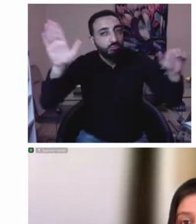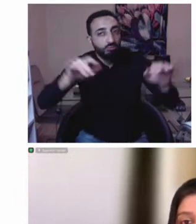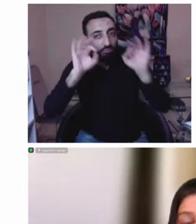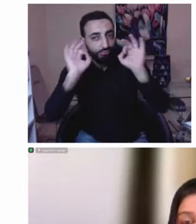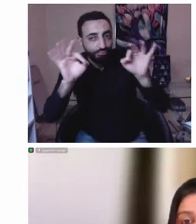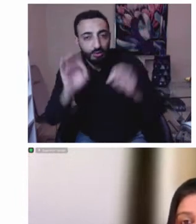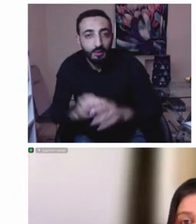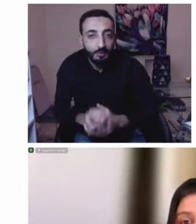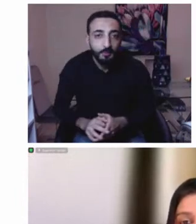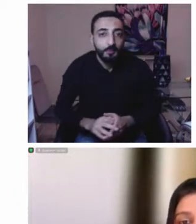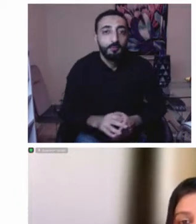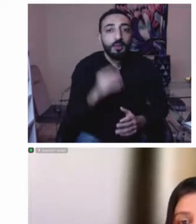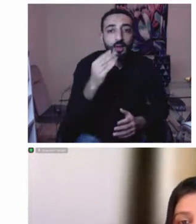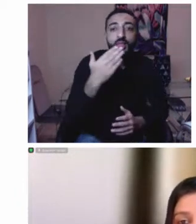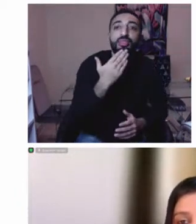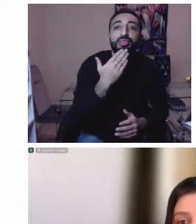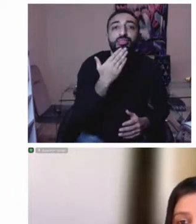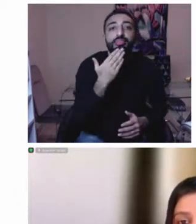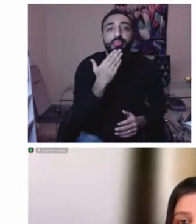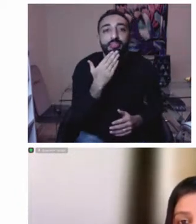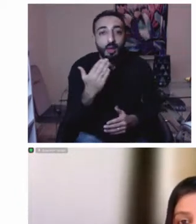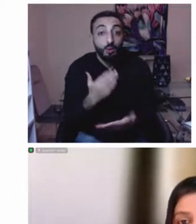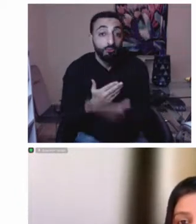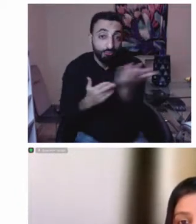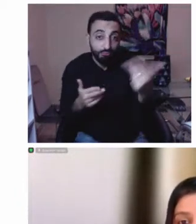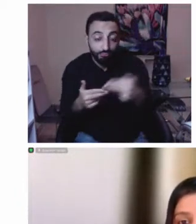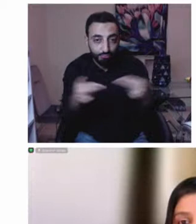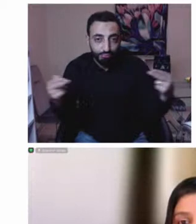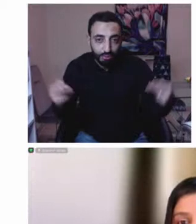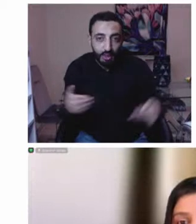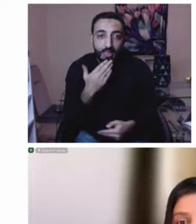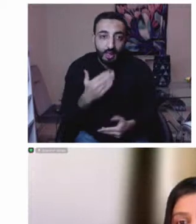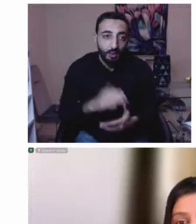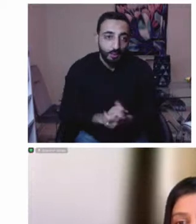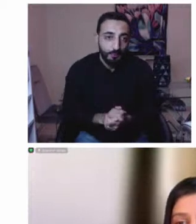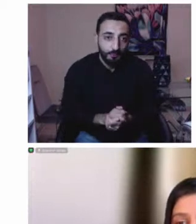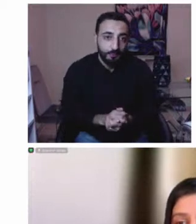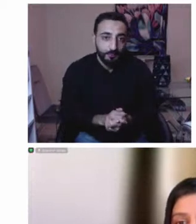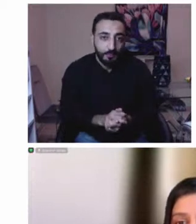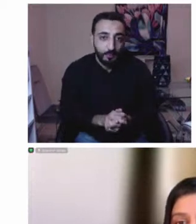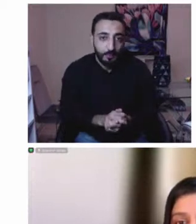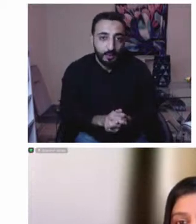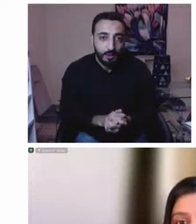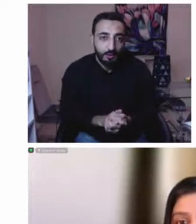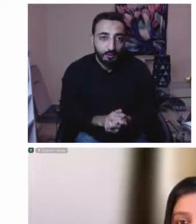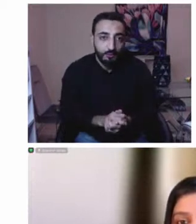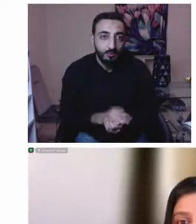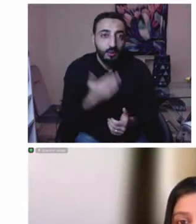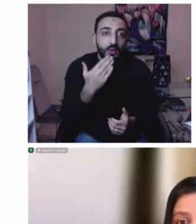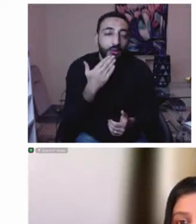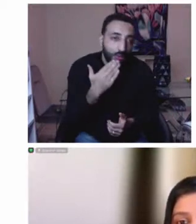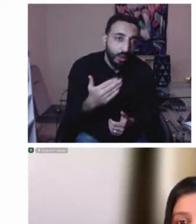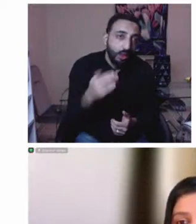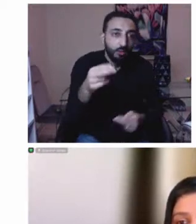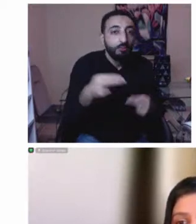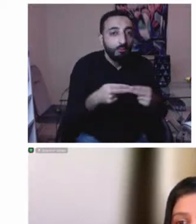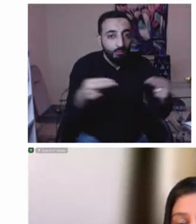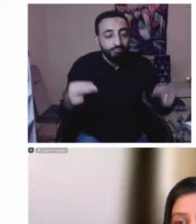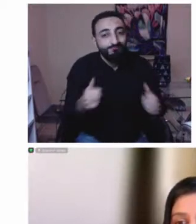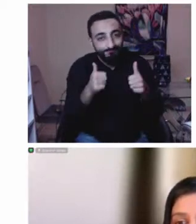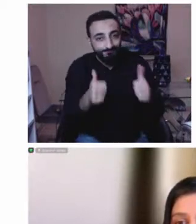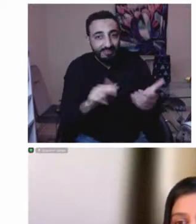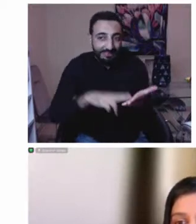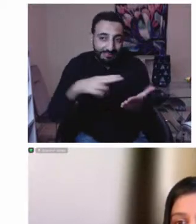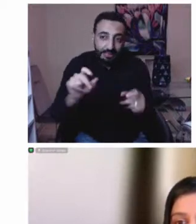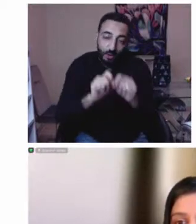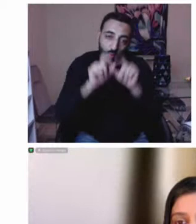Thank you very much, Sumaya, for your powerful message and amazing way to really bring us to the end, to close the session. I think that very much